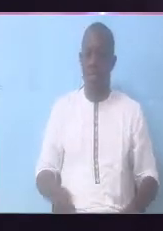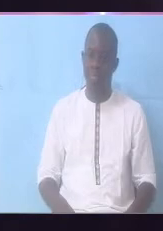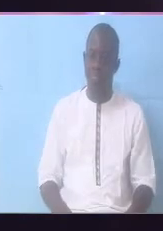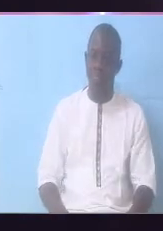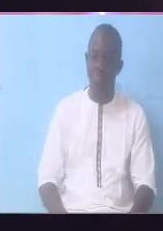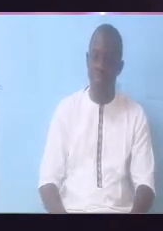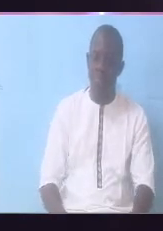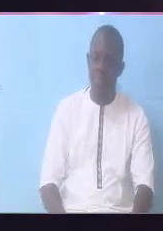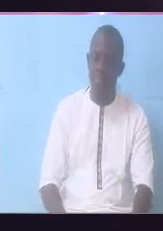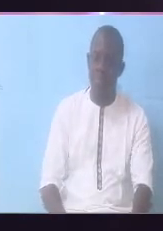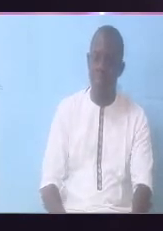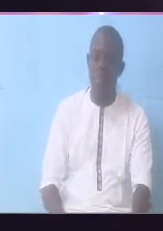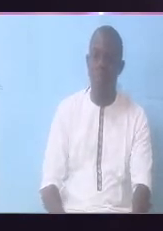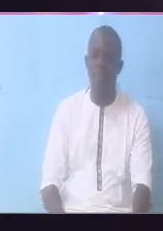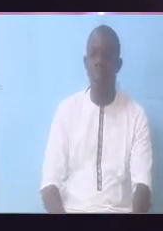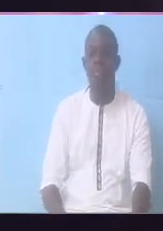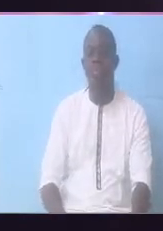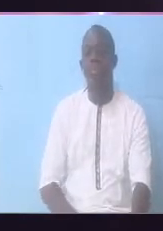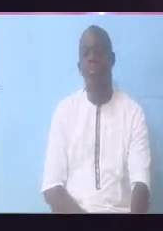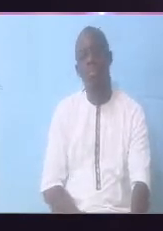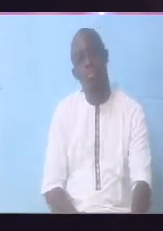Okay,